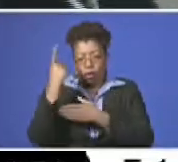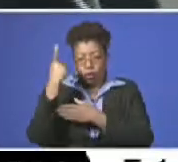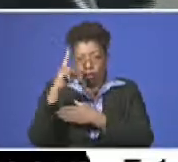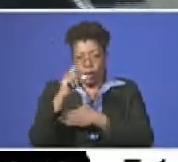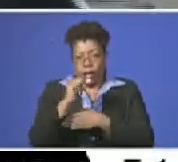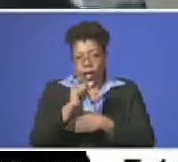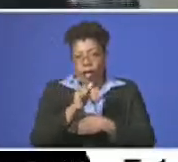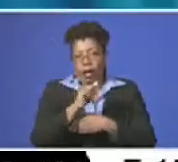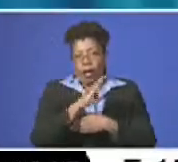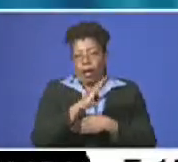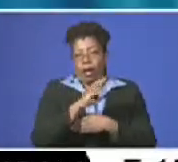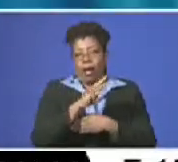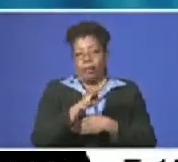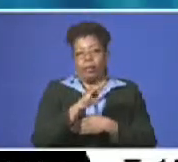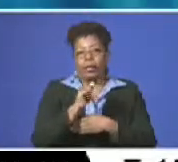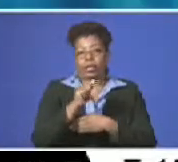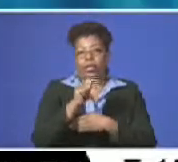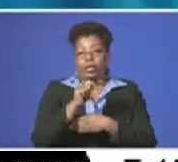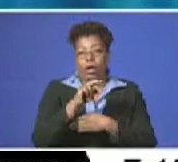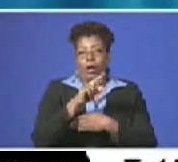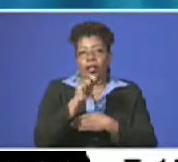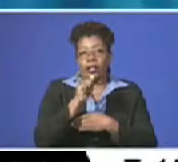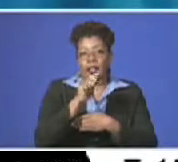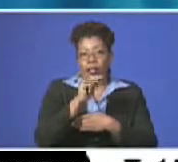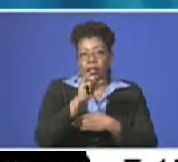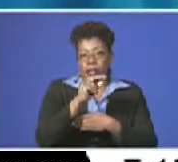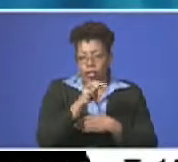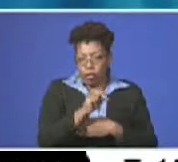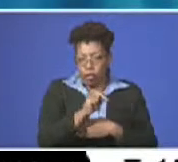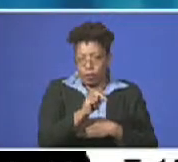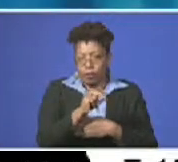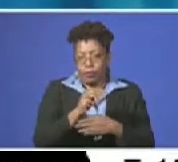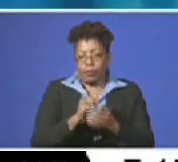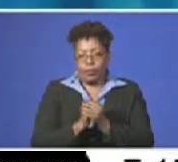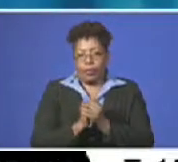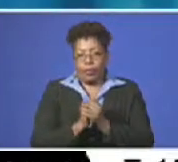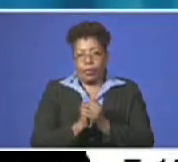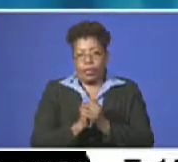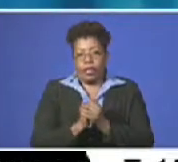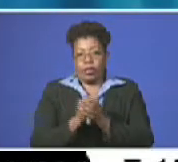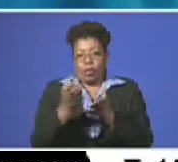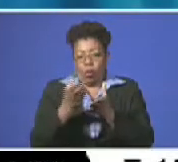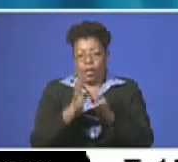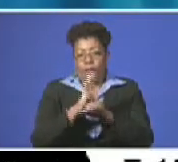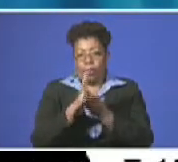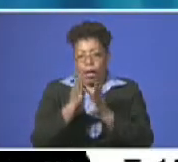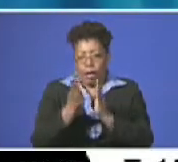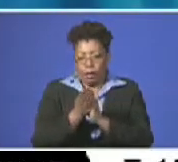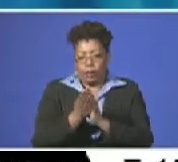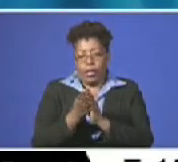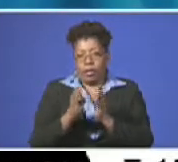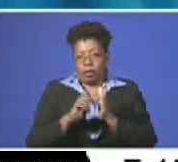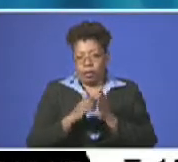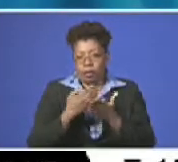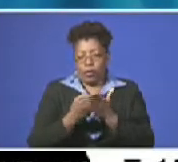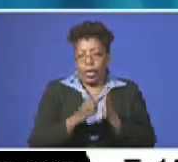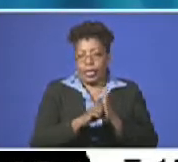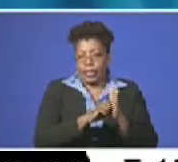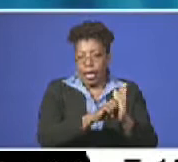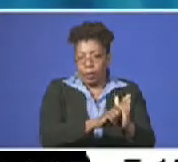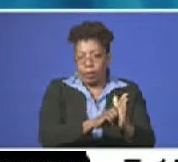in the Americas. We are on the cusp of the Bahamas becoming an answer trial model law